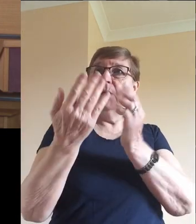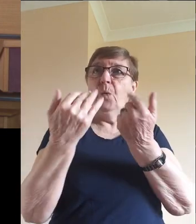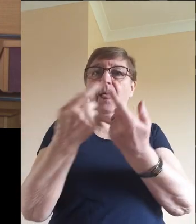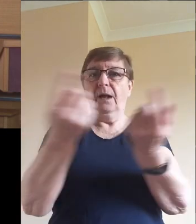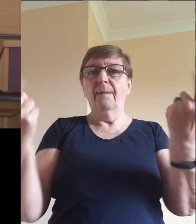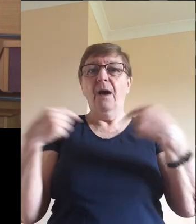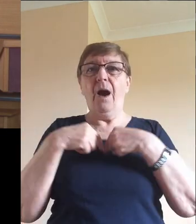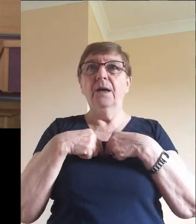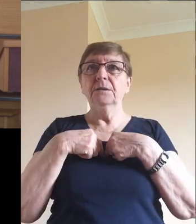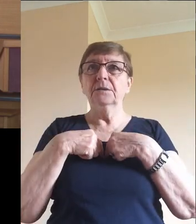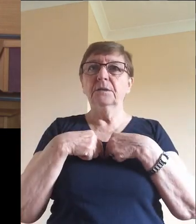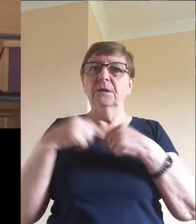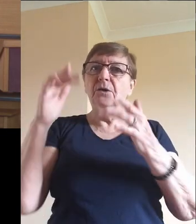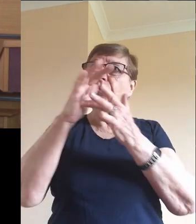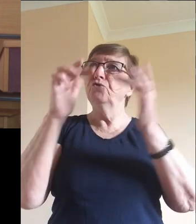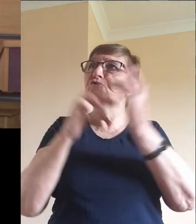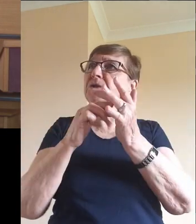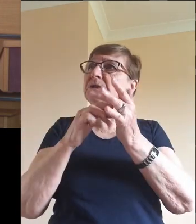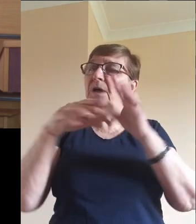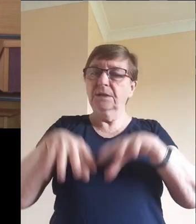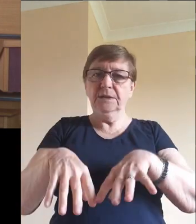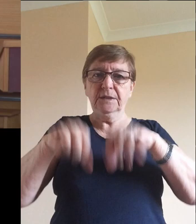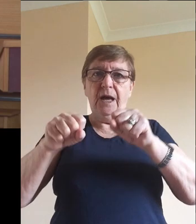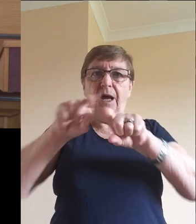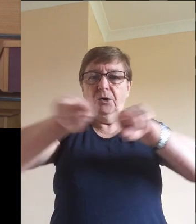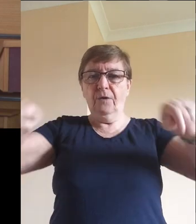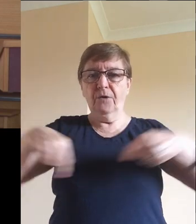the pioneer and perfecter of our faith.